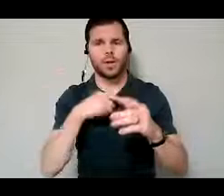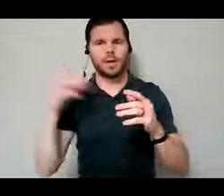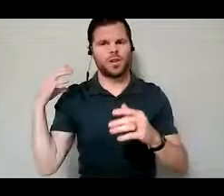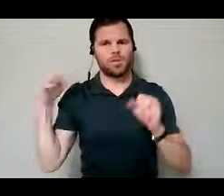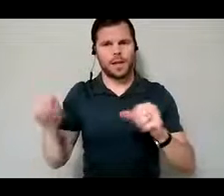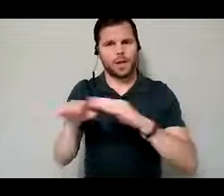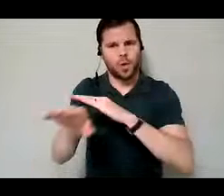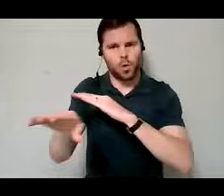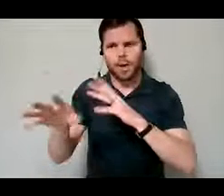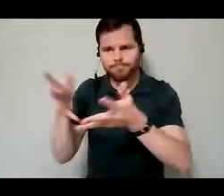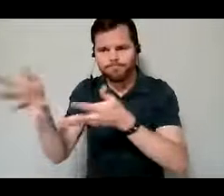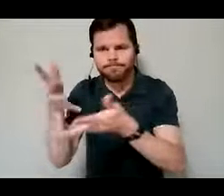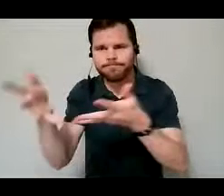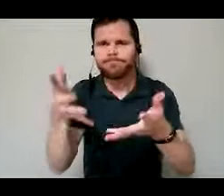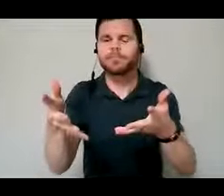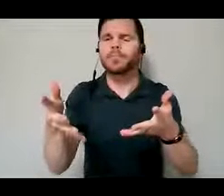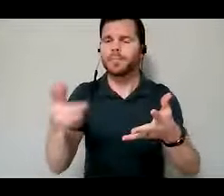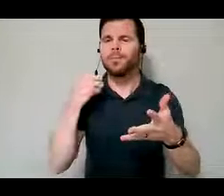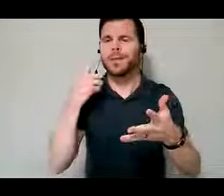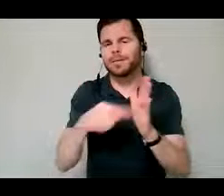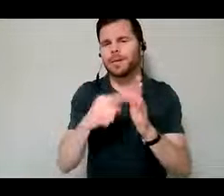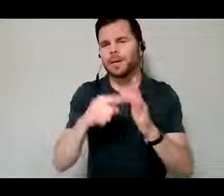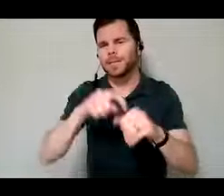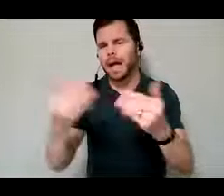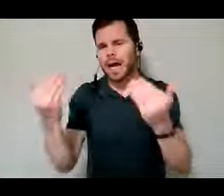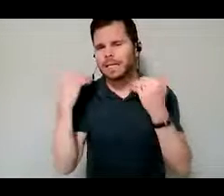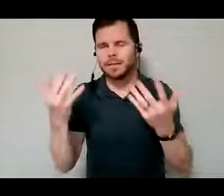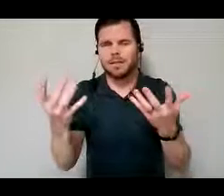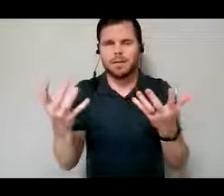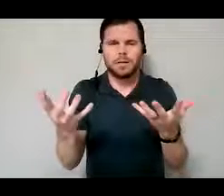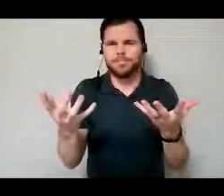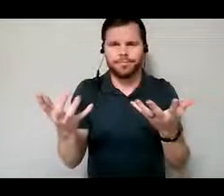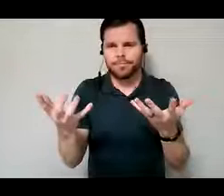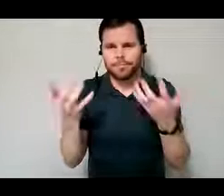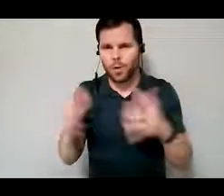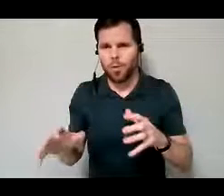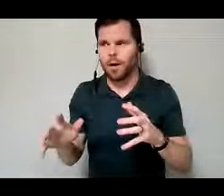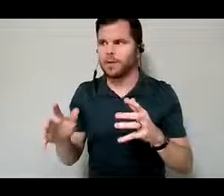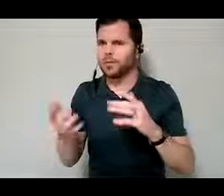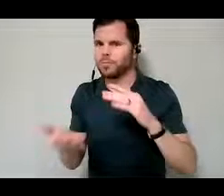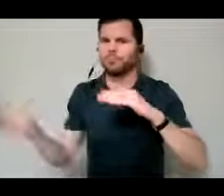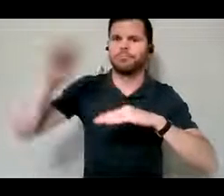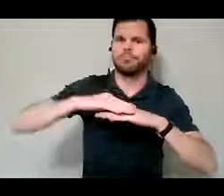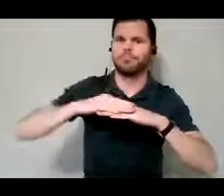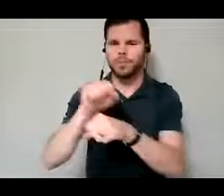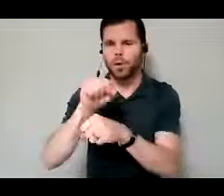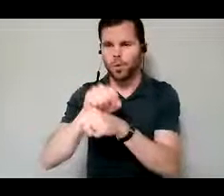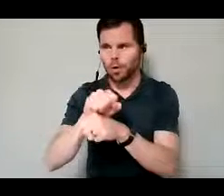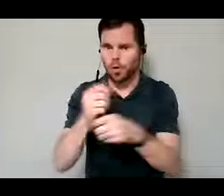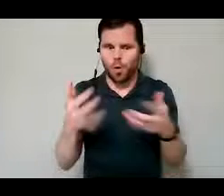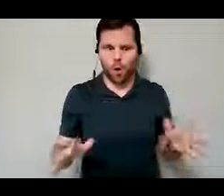can be time consuming and we don't want them to have to do that in addition to everything else that they're working on throughout the day. So we give them that time to do